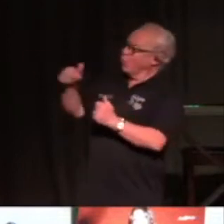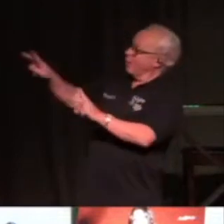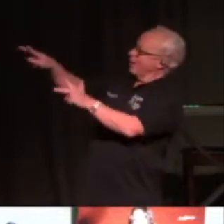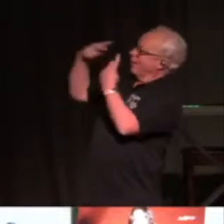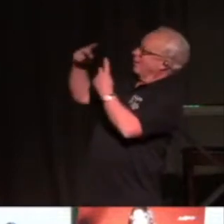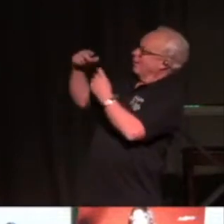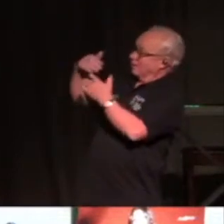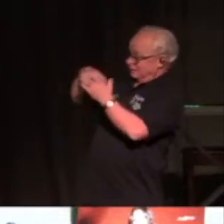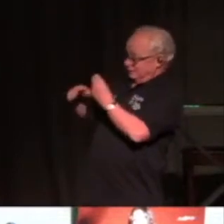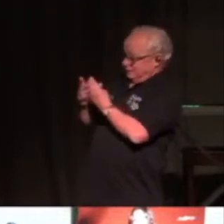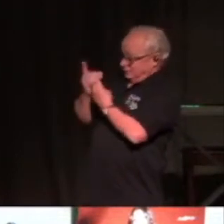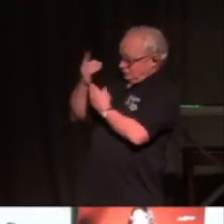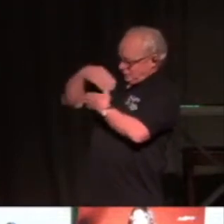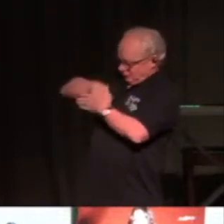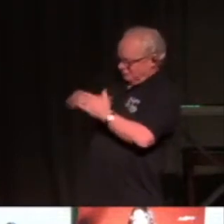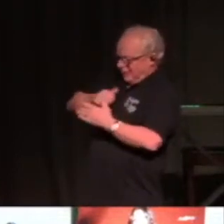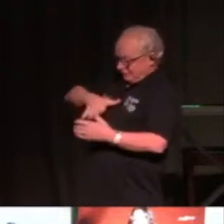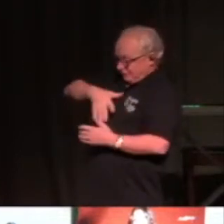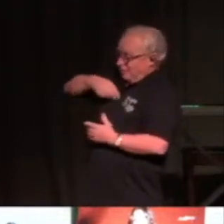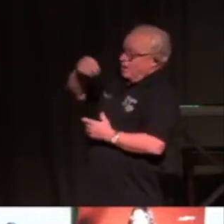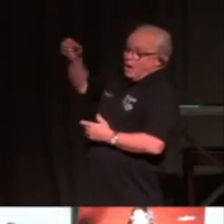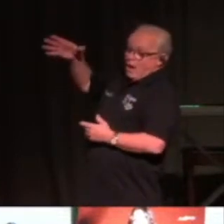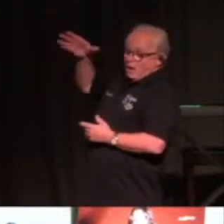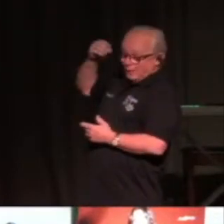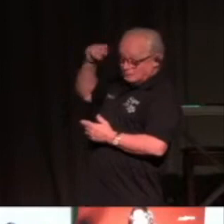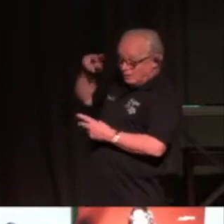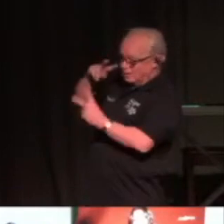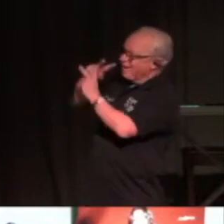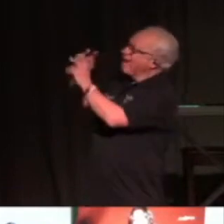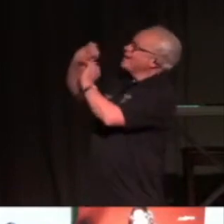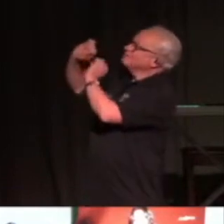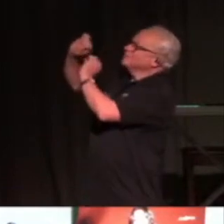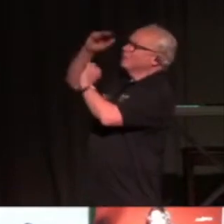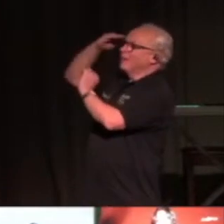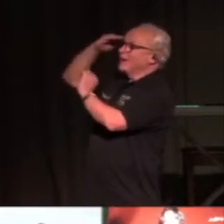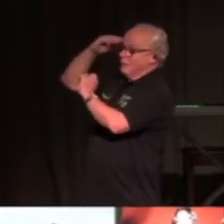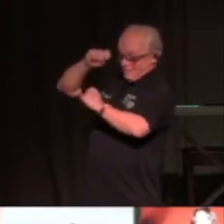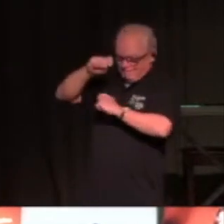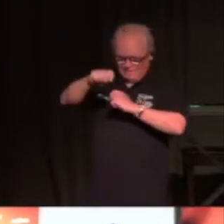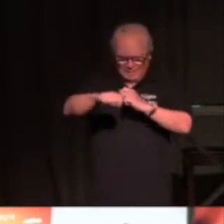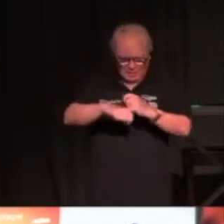spirit and direct you. And eventually his mind will become your thoughts.